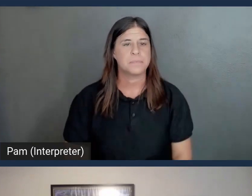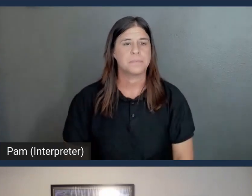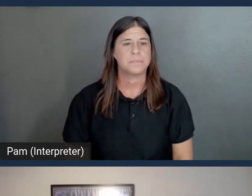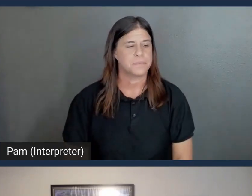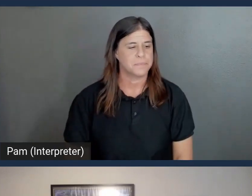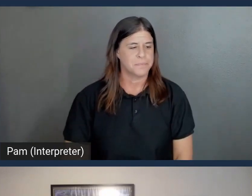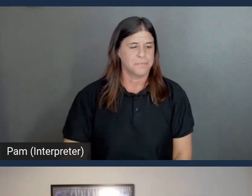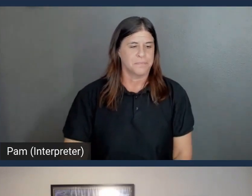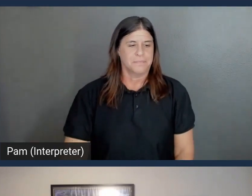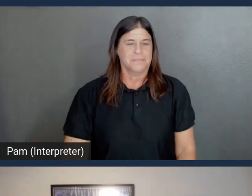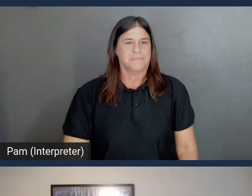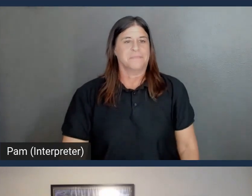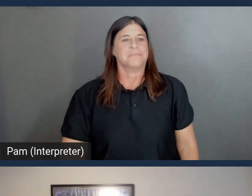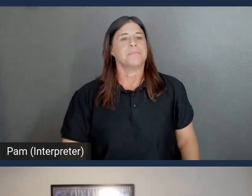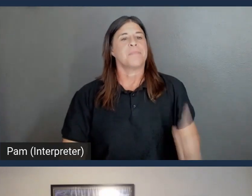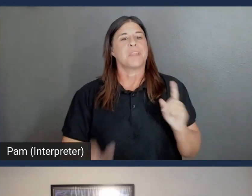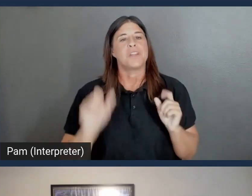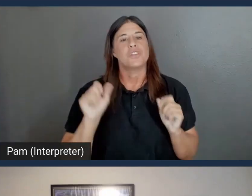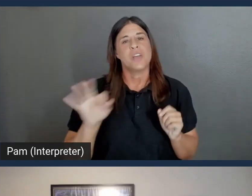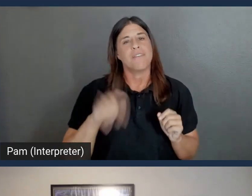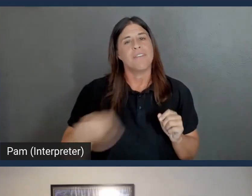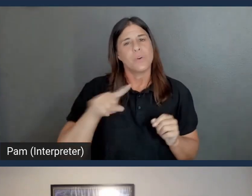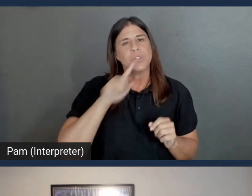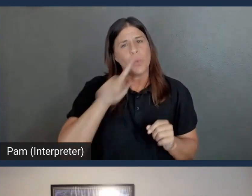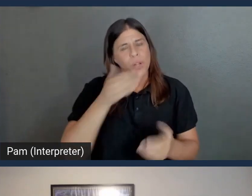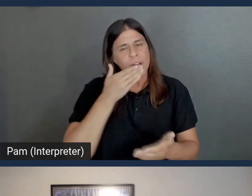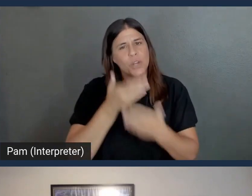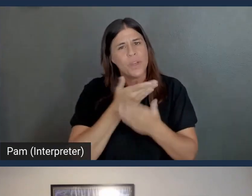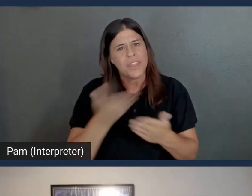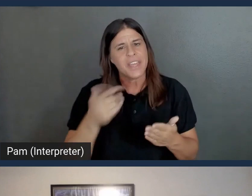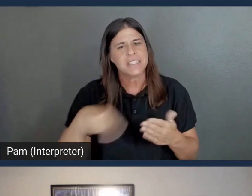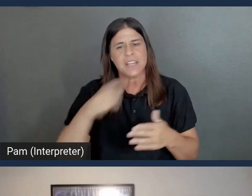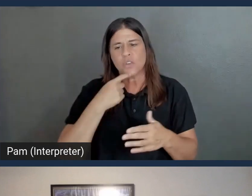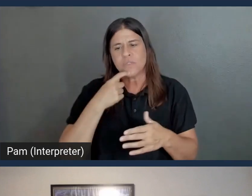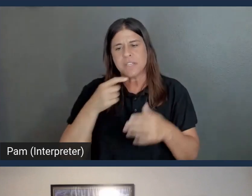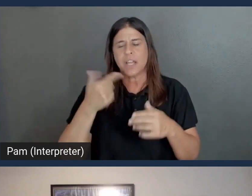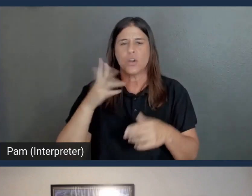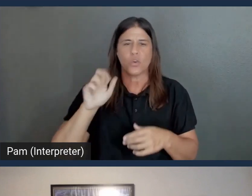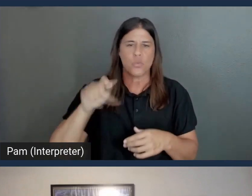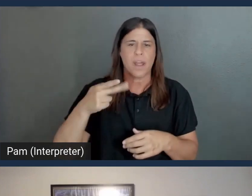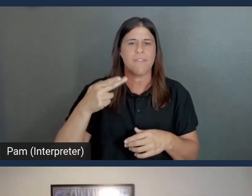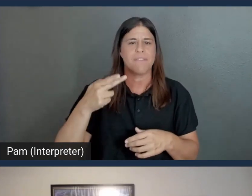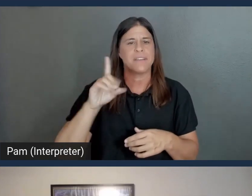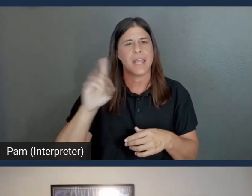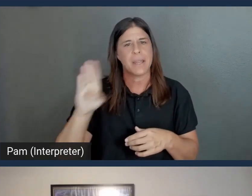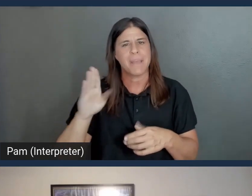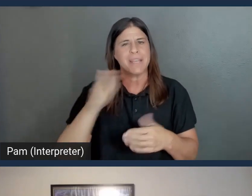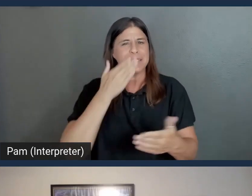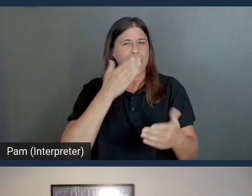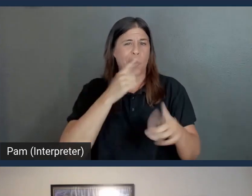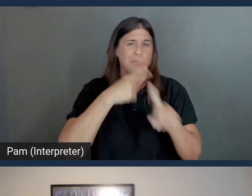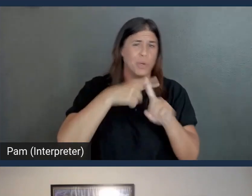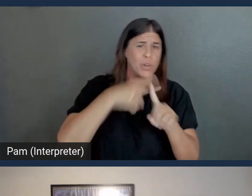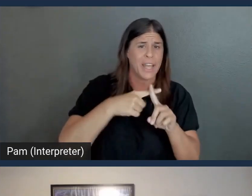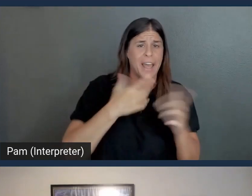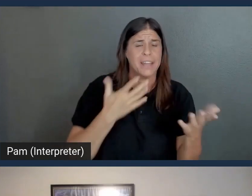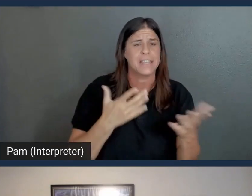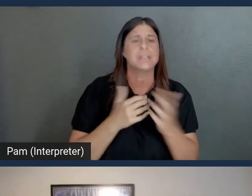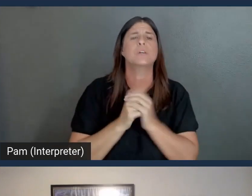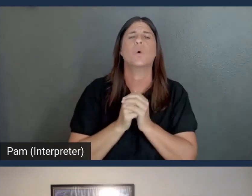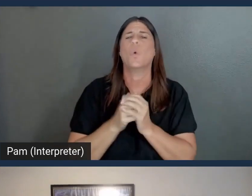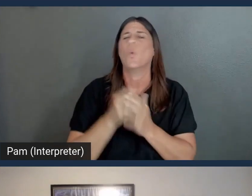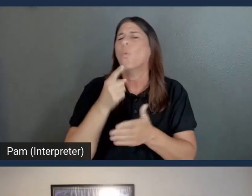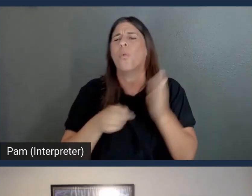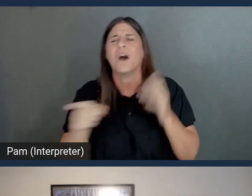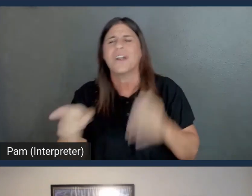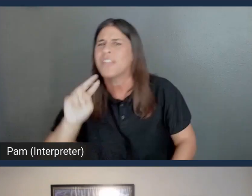All right, so these are all like really good things that you told us what graph databases are good at. What are they